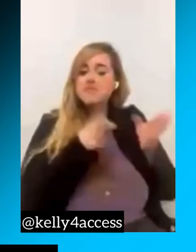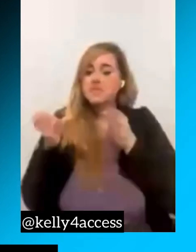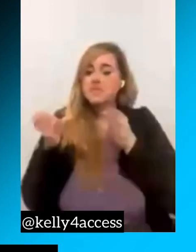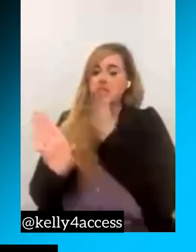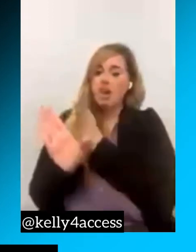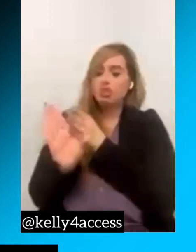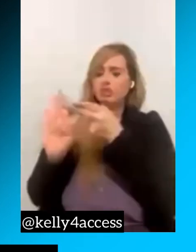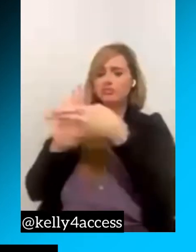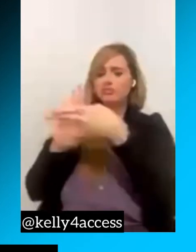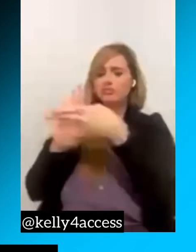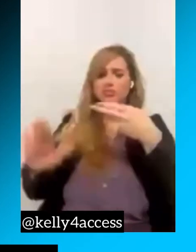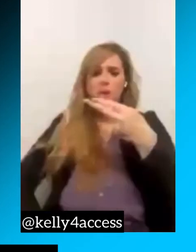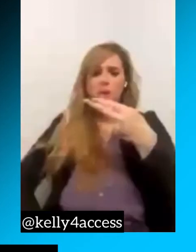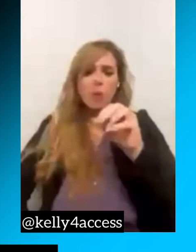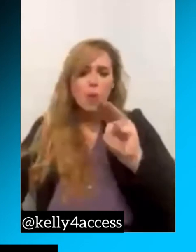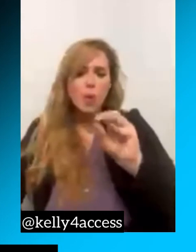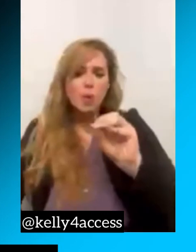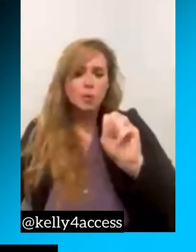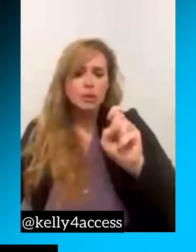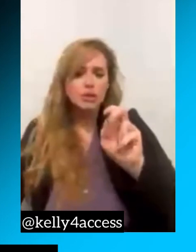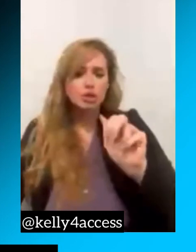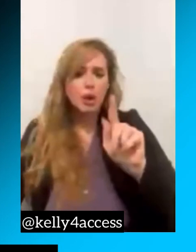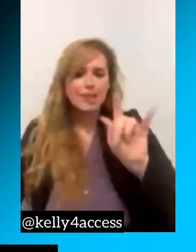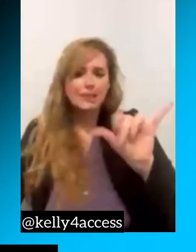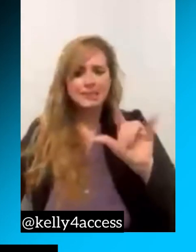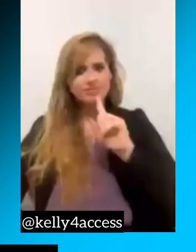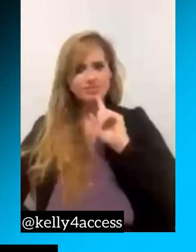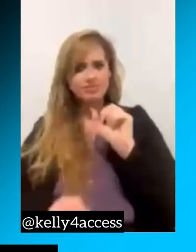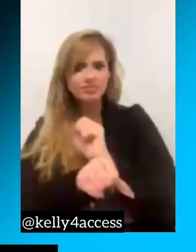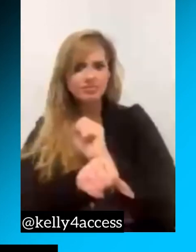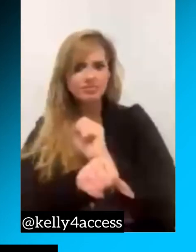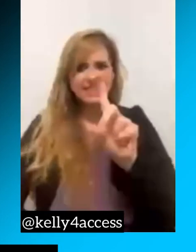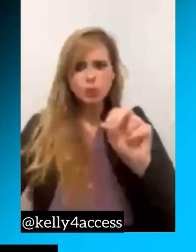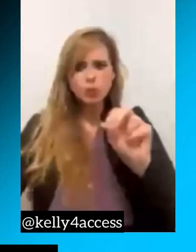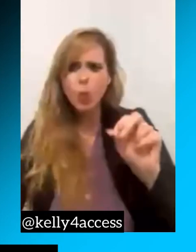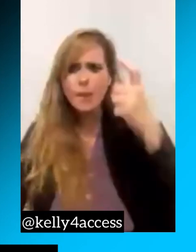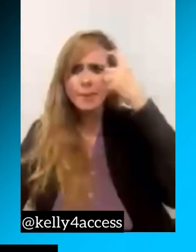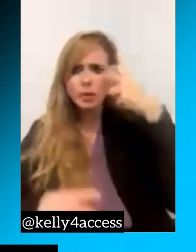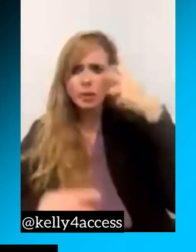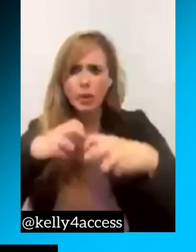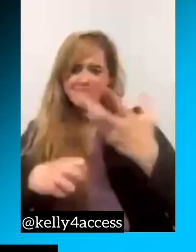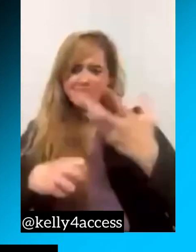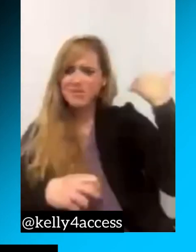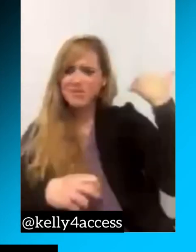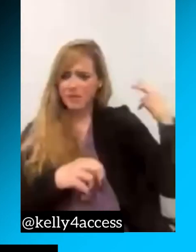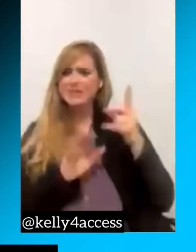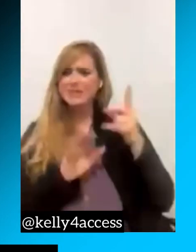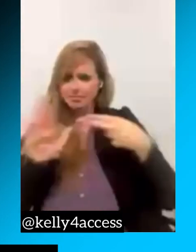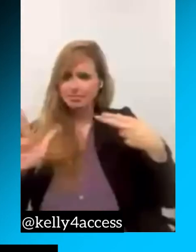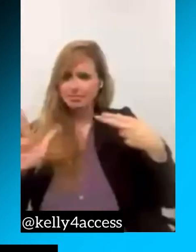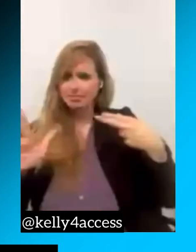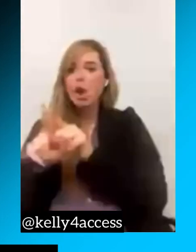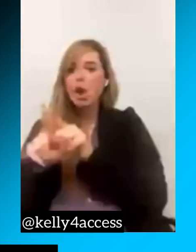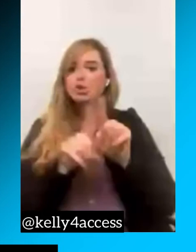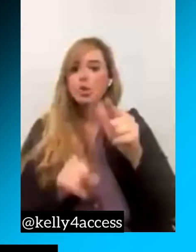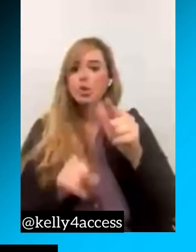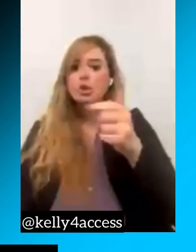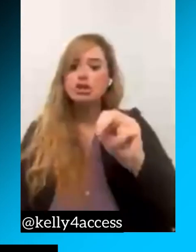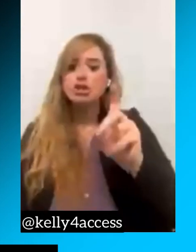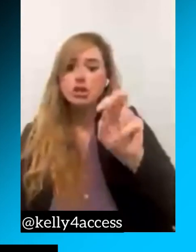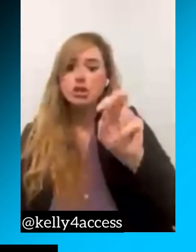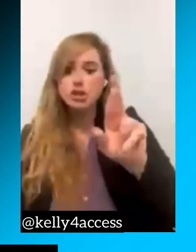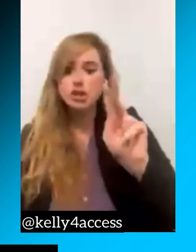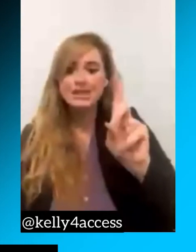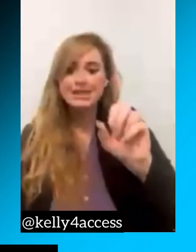and a disorder. Same thing with like gender dysphoria. Back then they used to use a different term, and I'm not going to use it because it's a bad term to